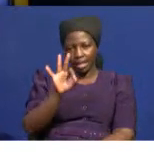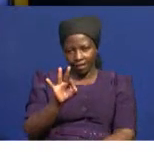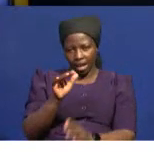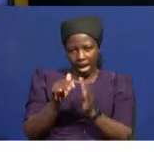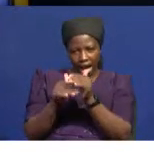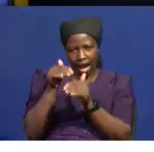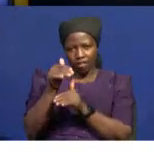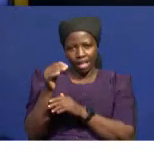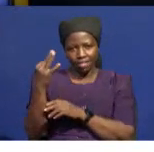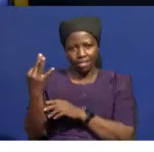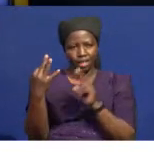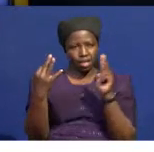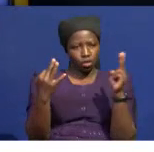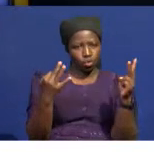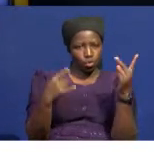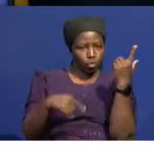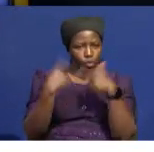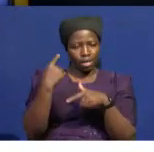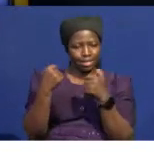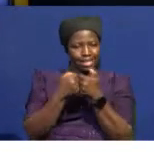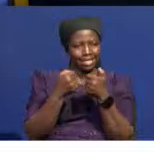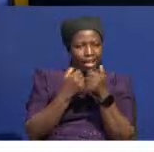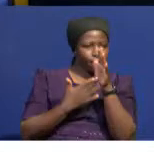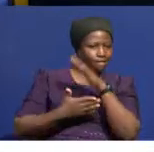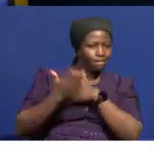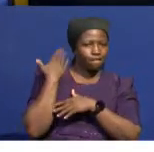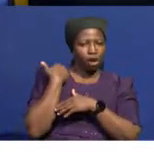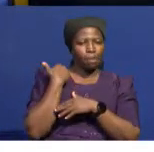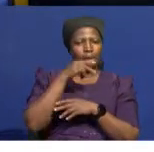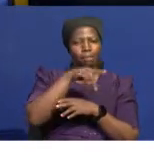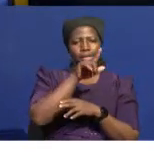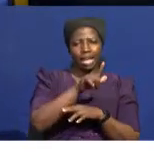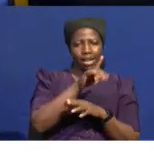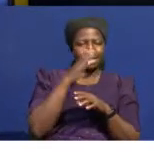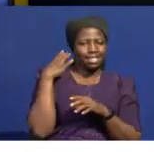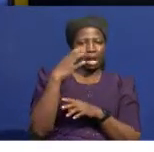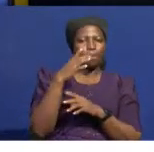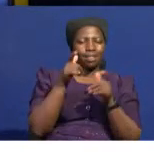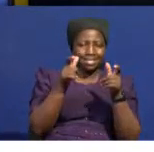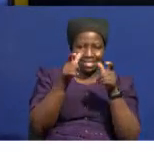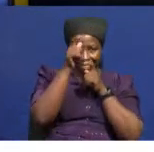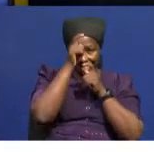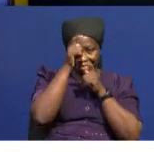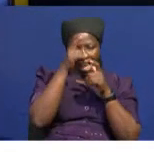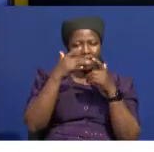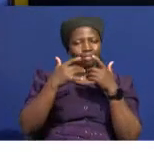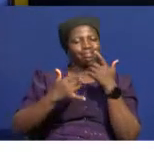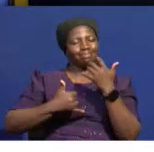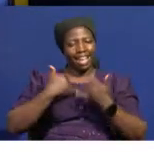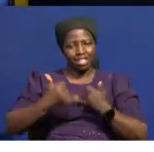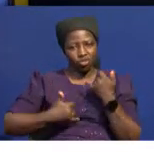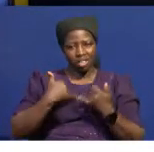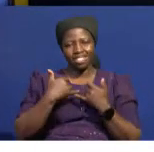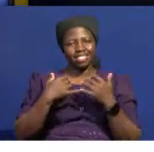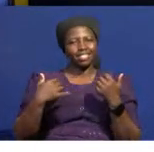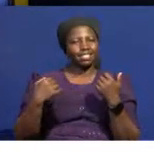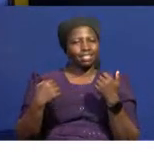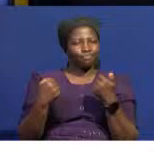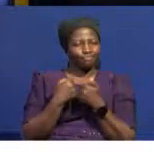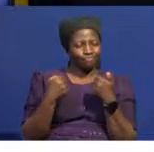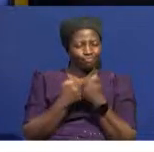table after a 3-2 win over former Premier League champions Tusker in an entertaining match played at the Machakos